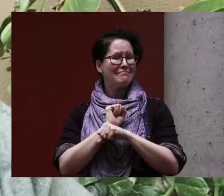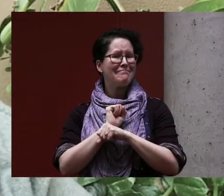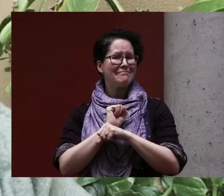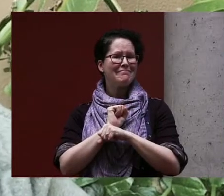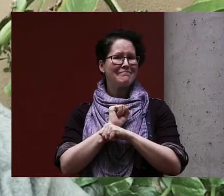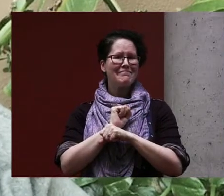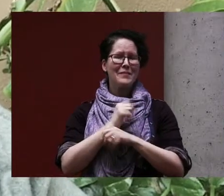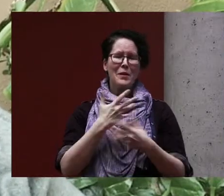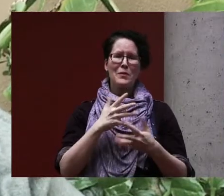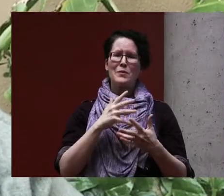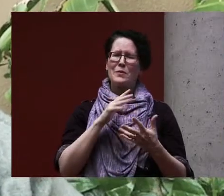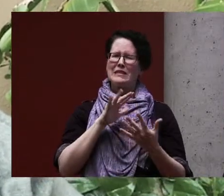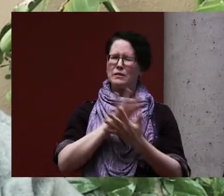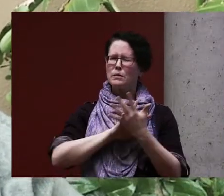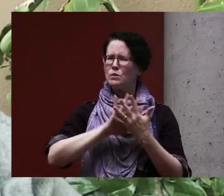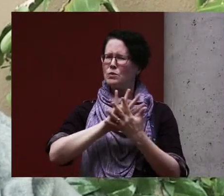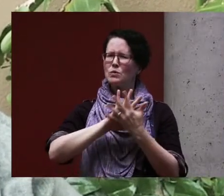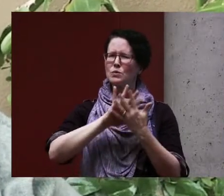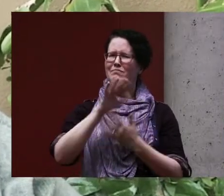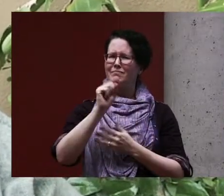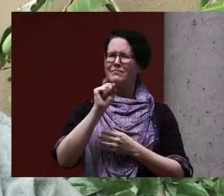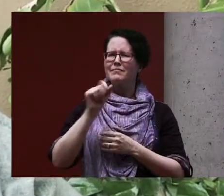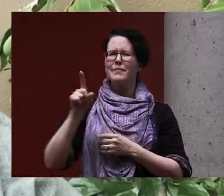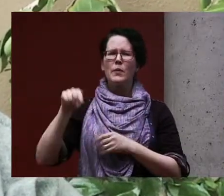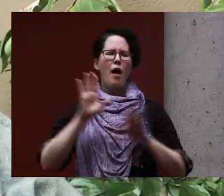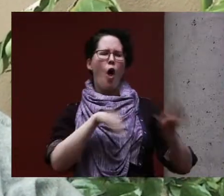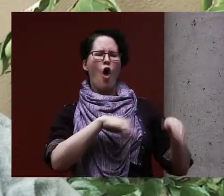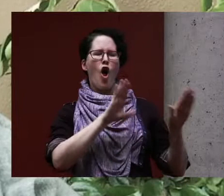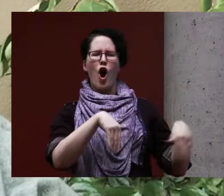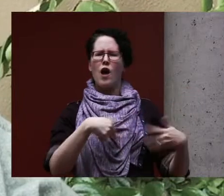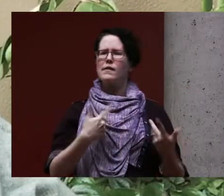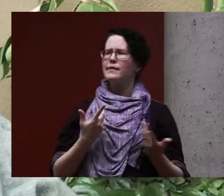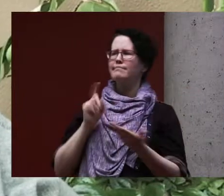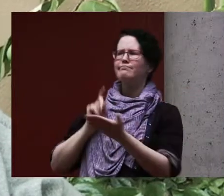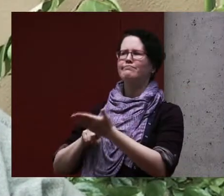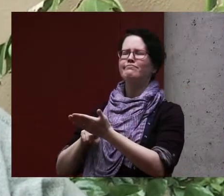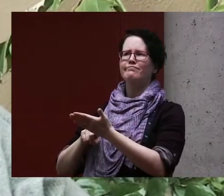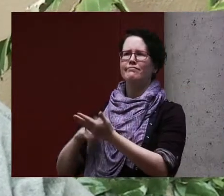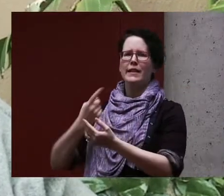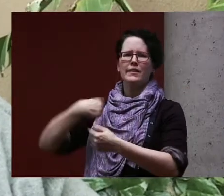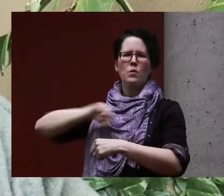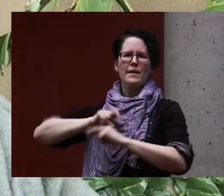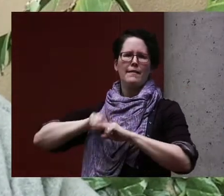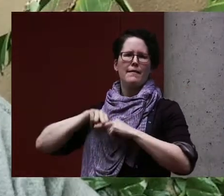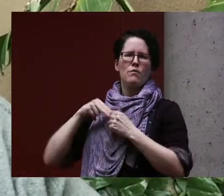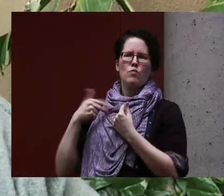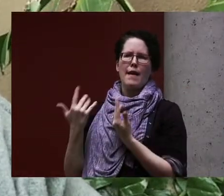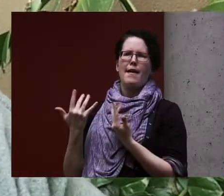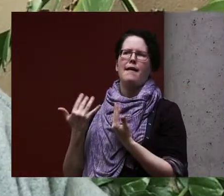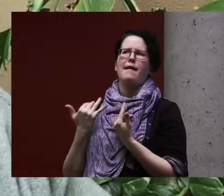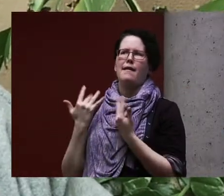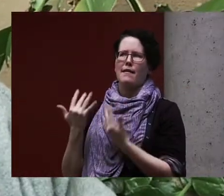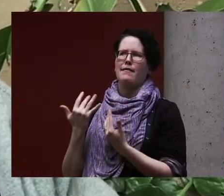complicated and convoluted diversionary tactic. This waiting game